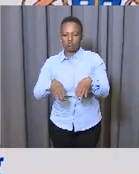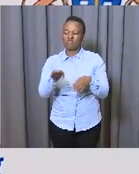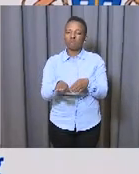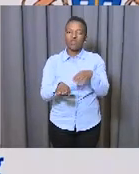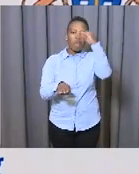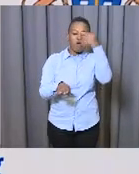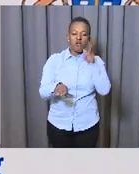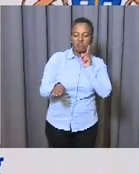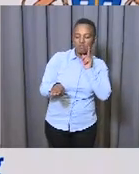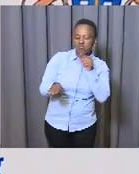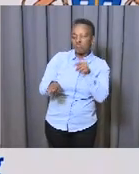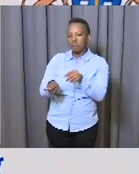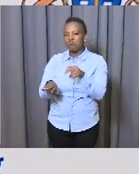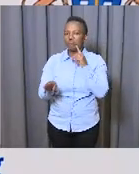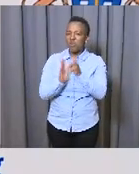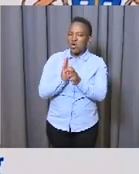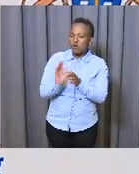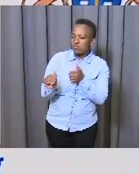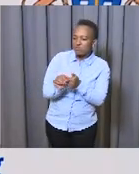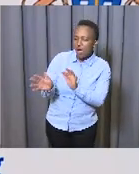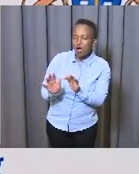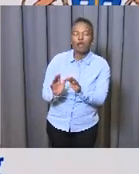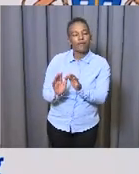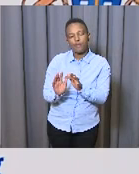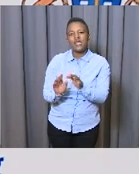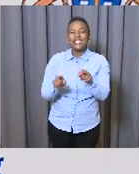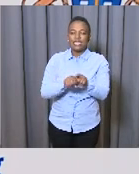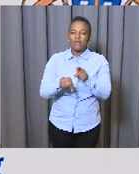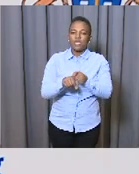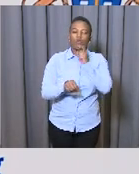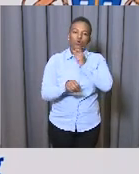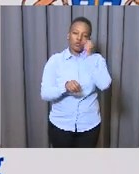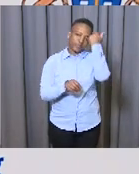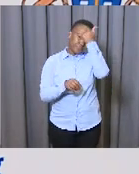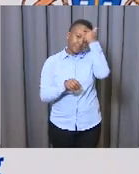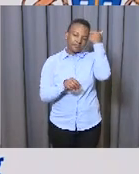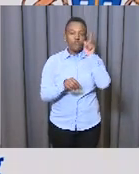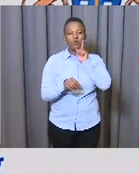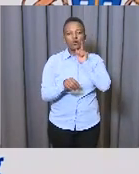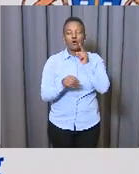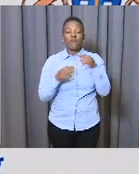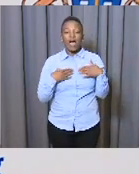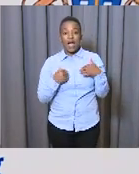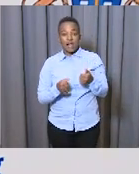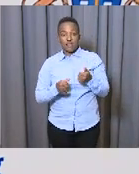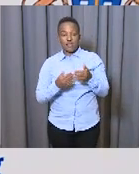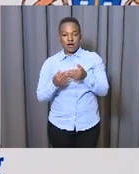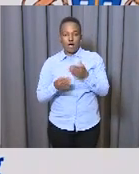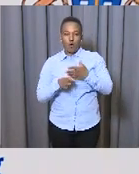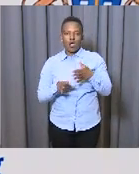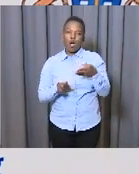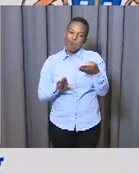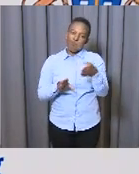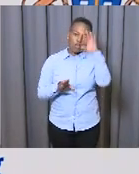policing the regulations only, but even on the roadblocks, we check. We have our healthcare workers working with the police